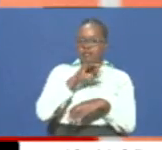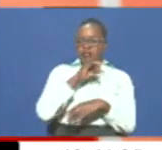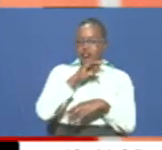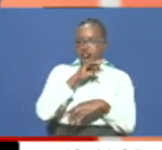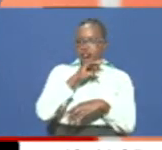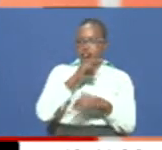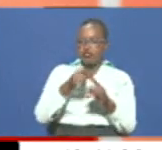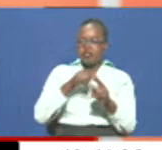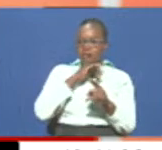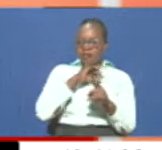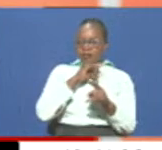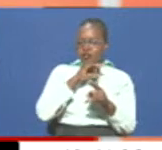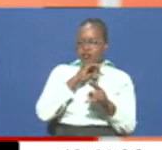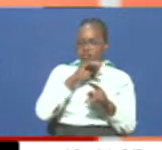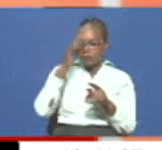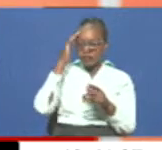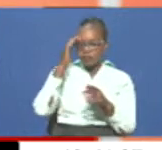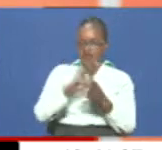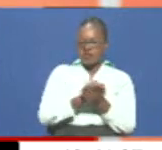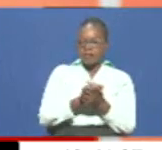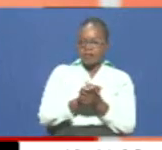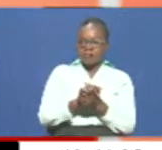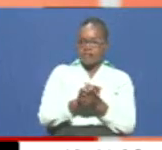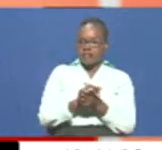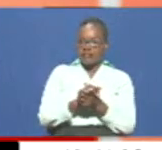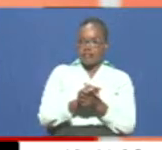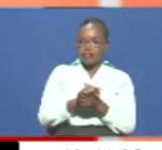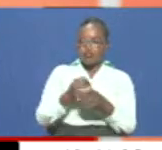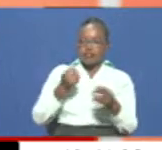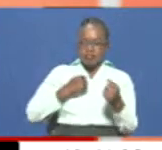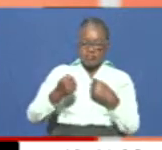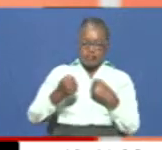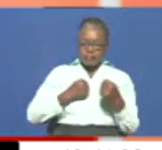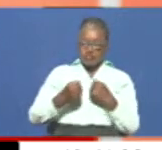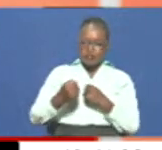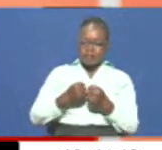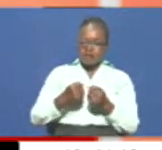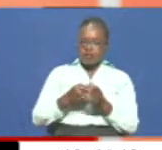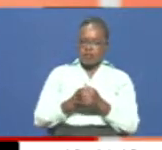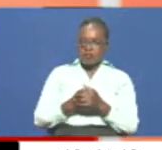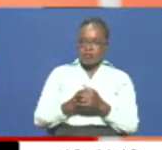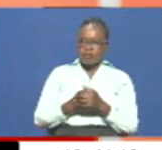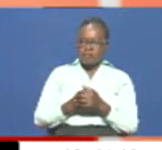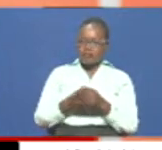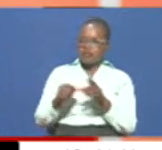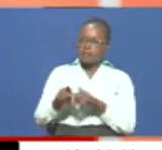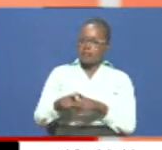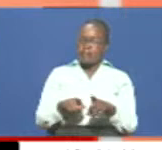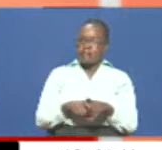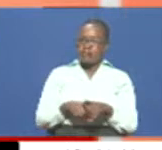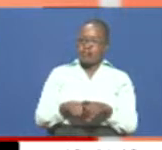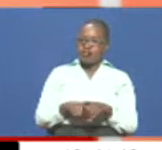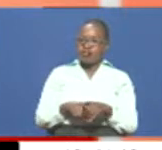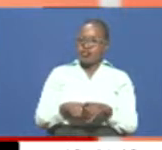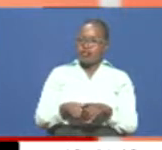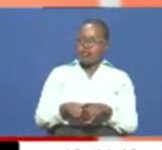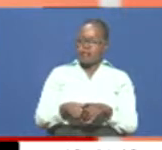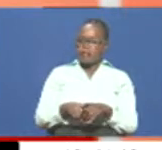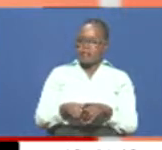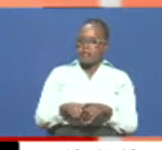Uganda, I believe by today, it will be going to Rwanda. Mm-hmm. The baton and also as themes which we need to